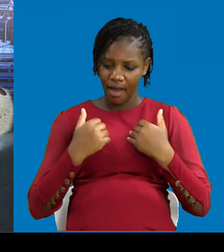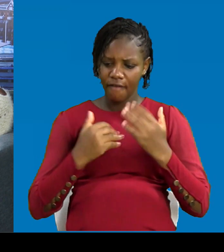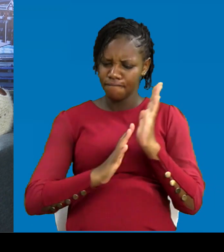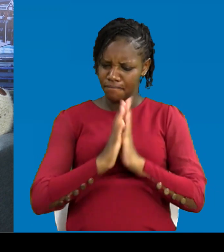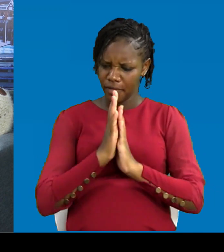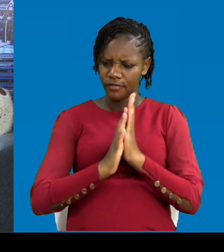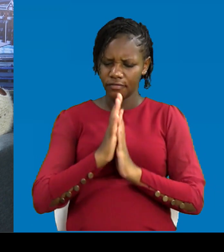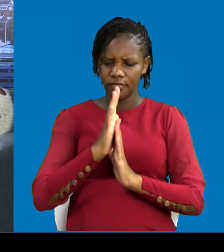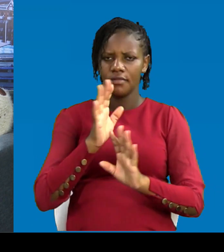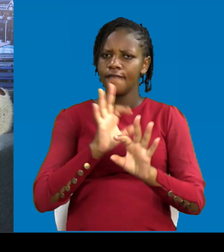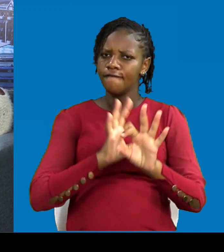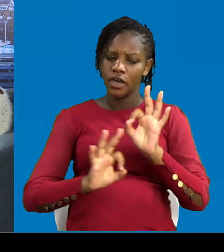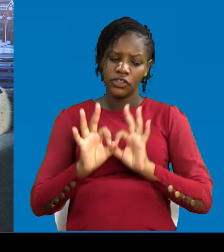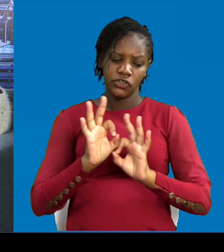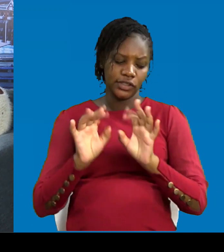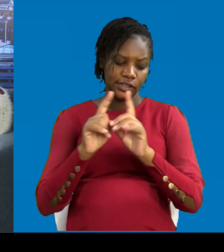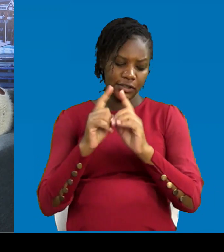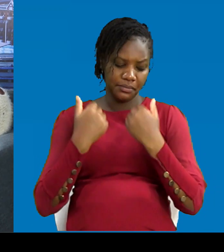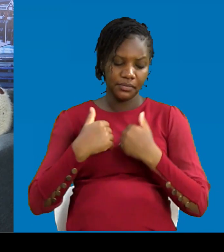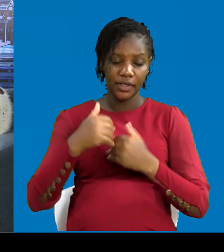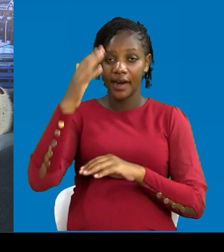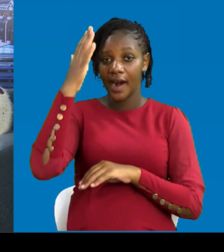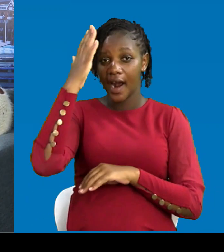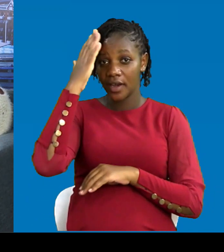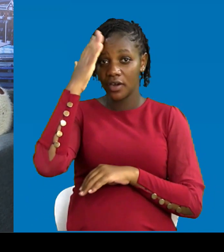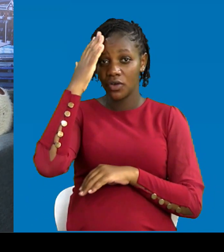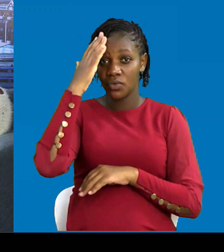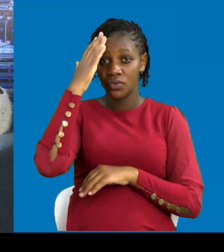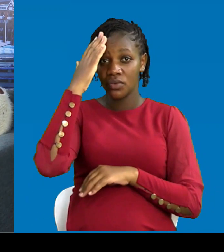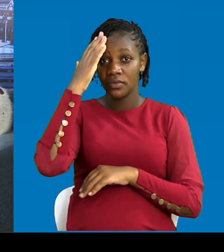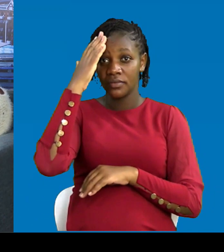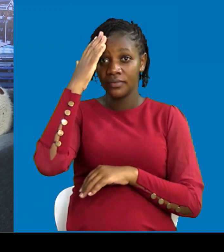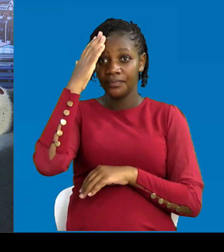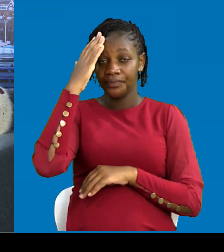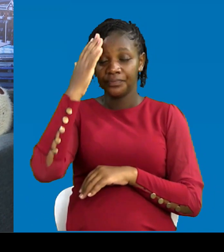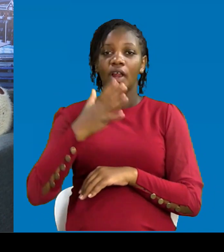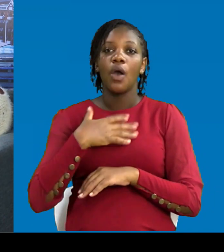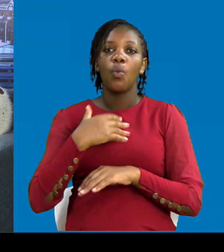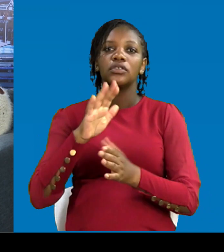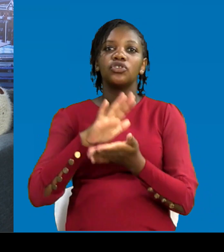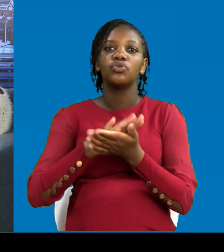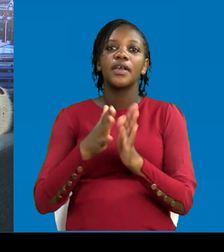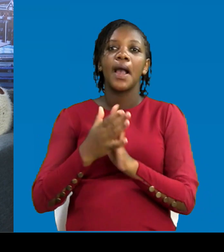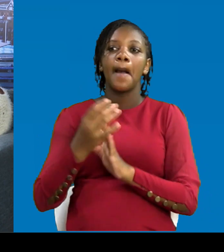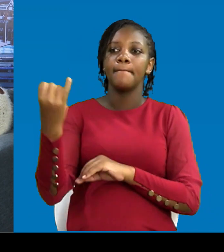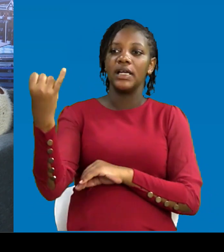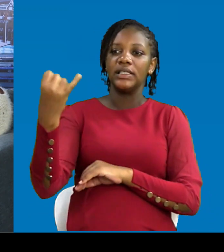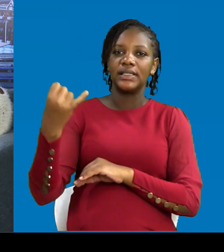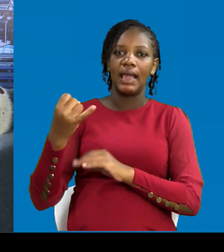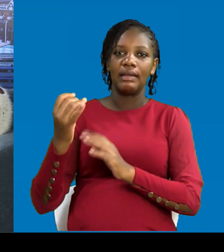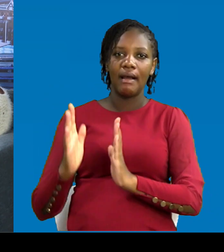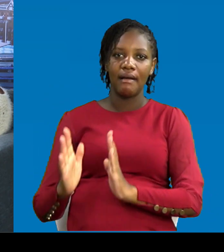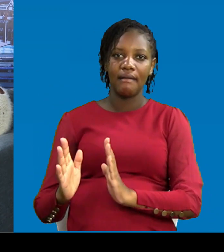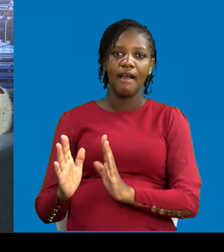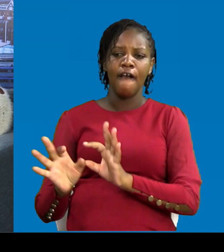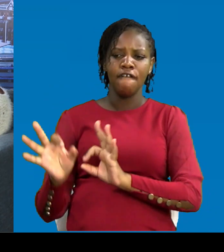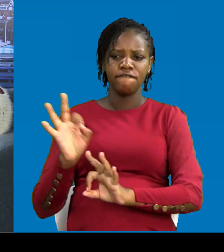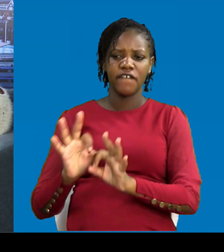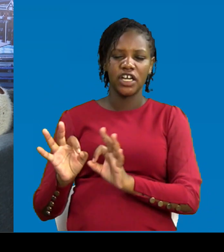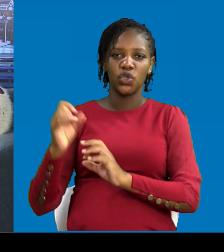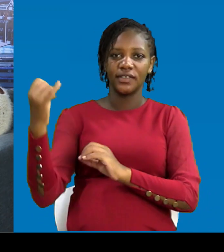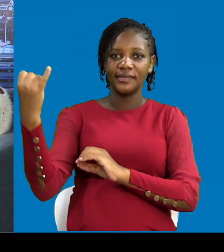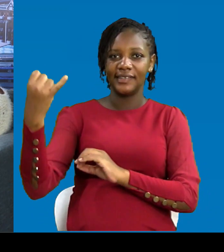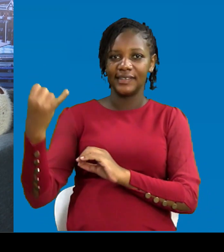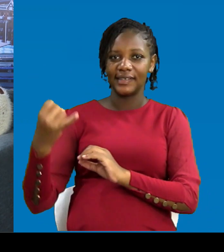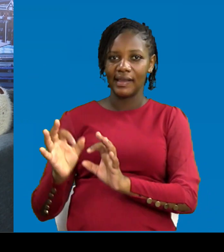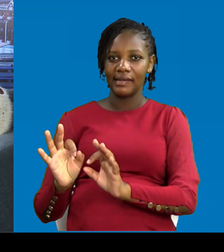Actually, I knew that growing up that I'd be a designer, like a fashion designer. So I did that